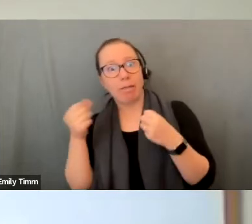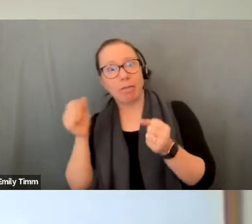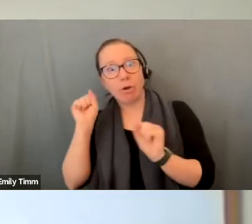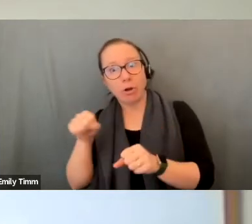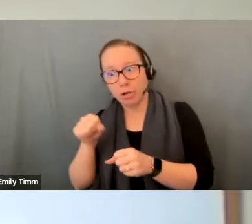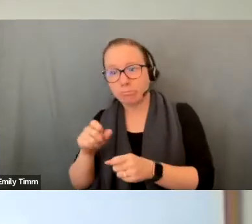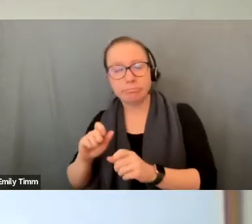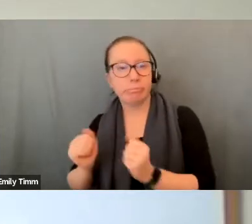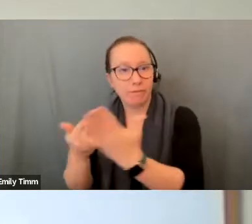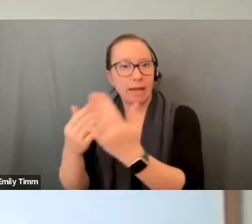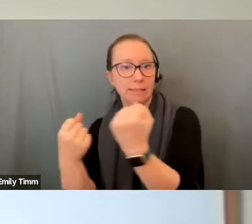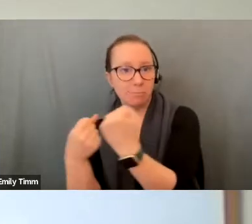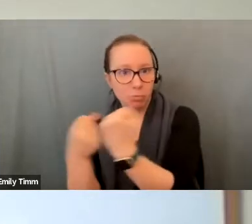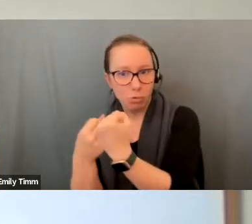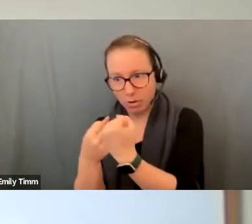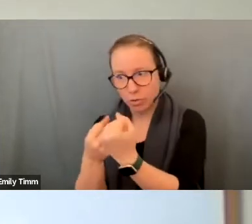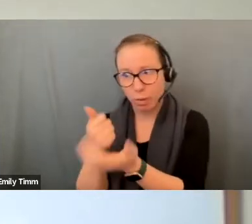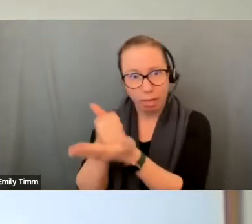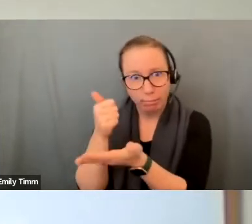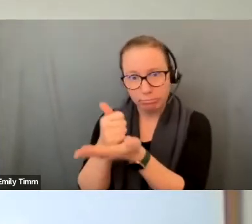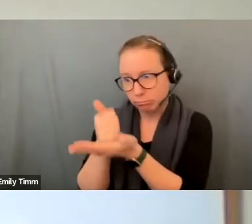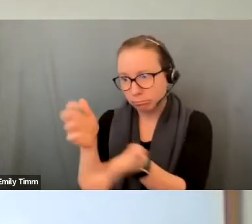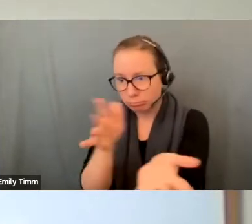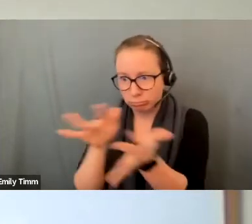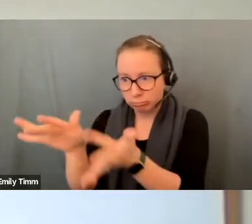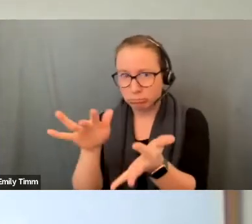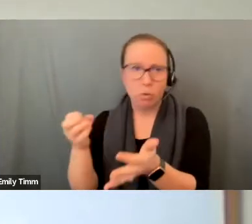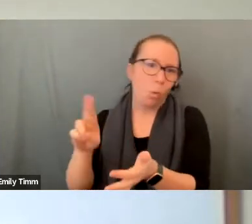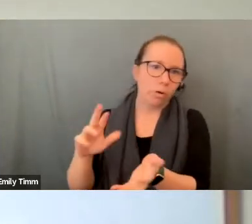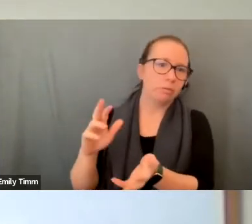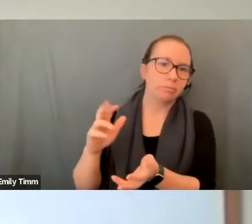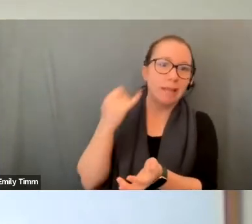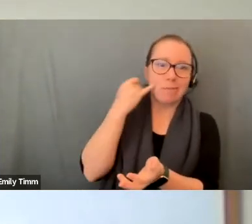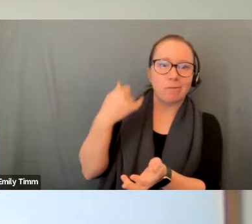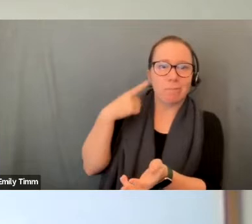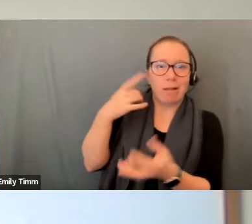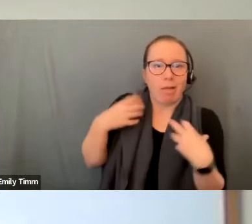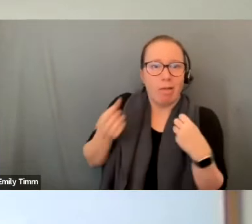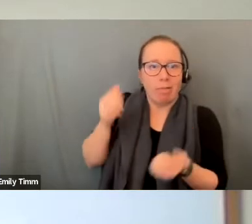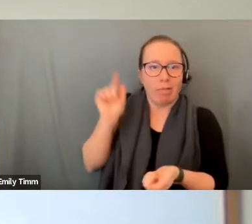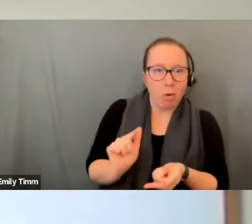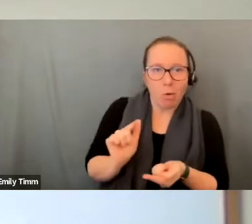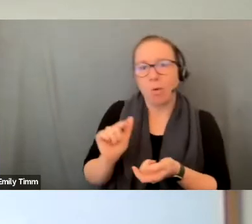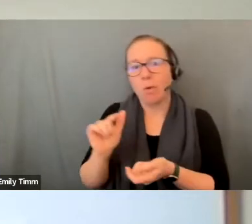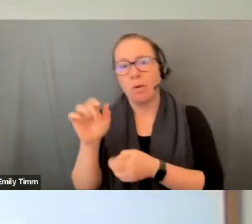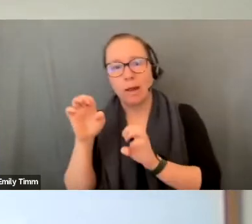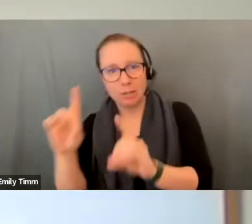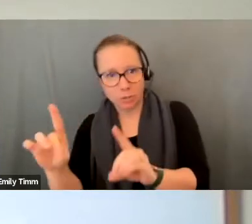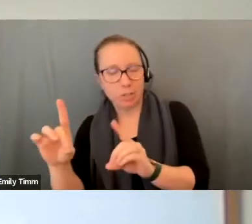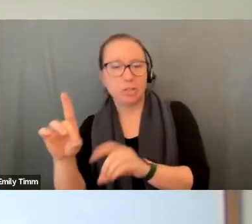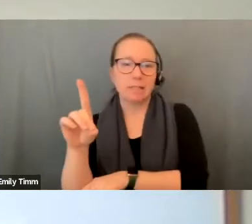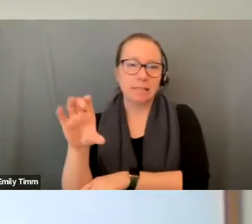overcome and supplement that, or vice versa. If we were low, education and DCF and primary